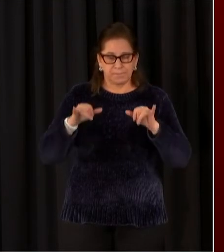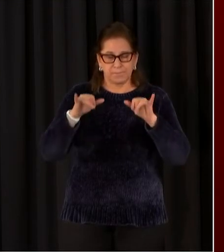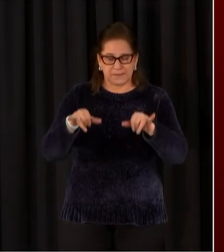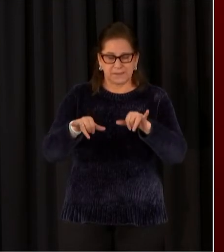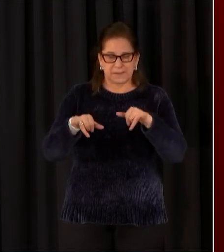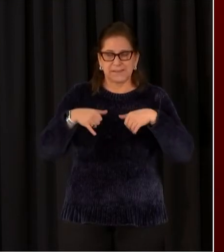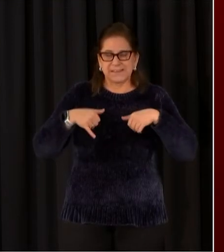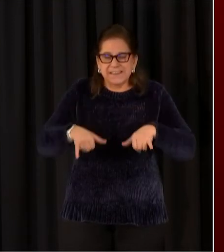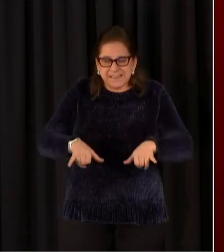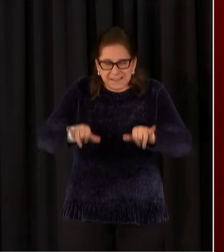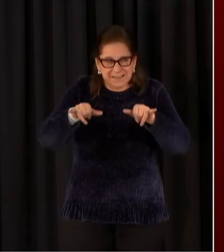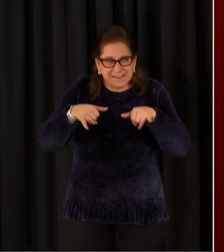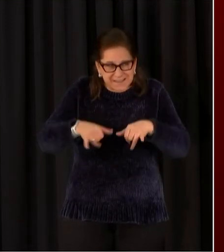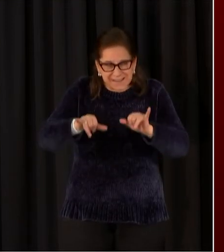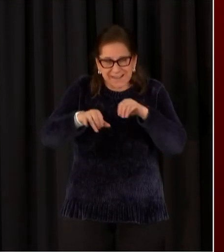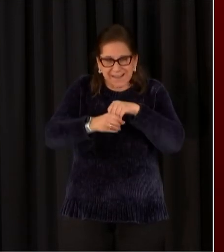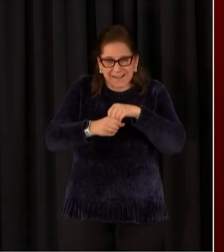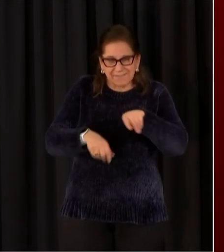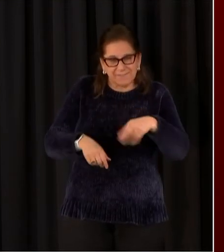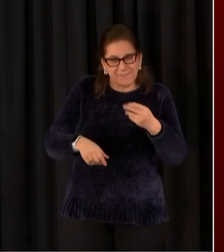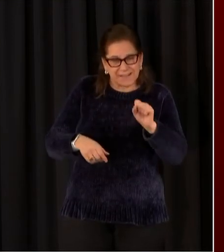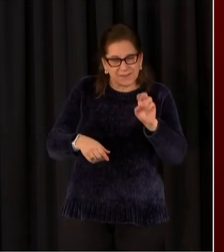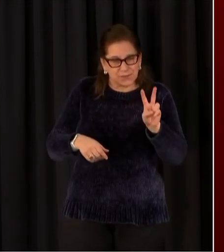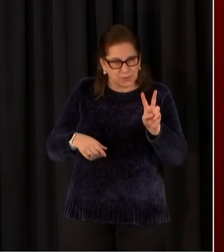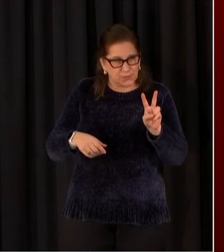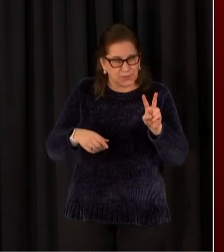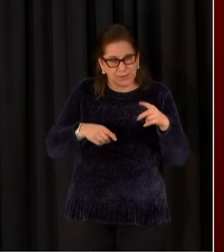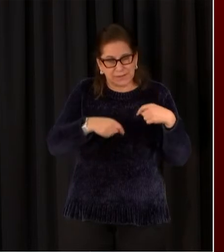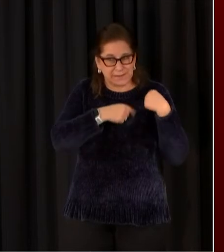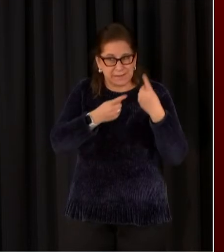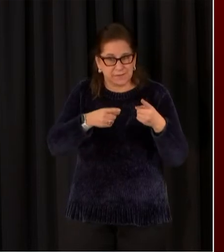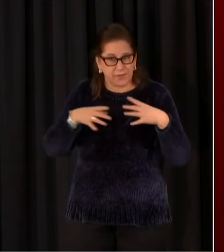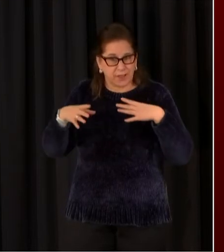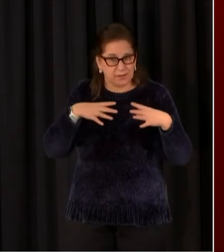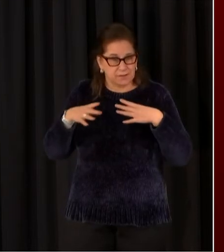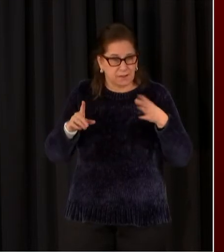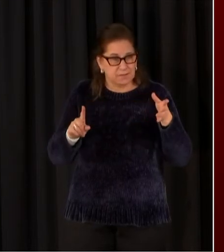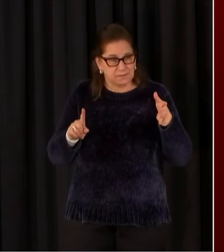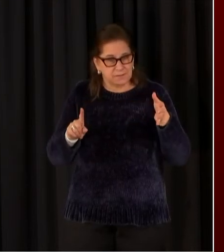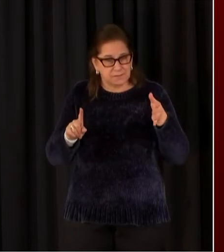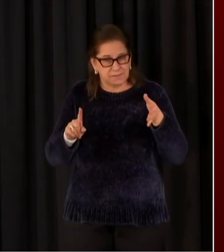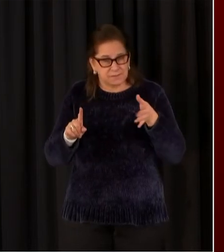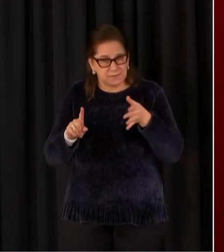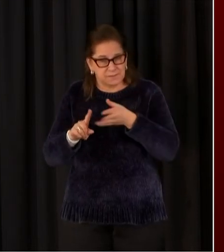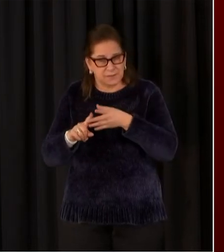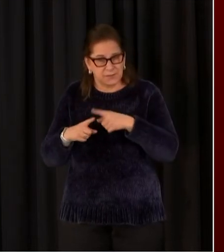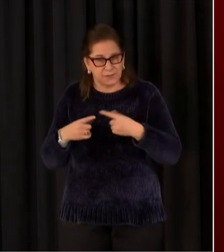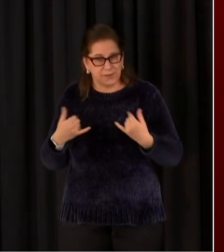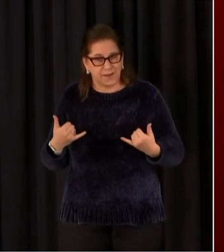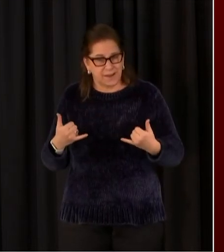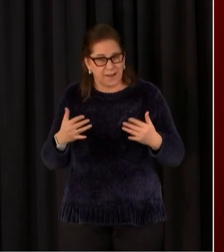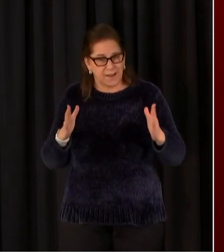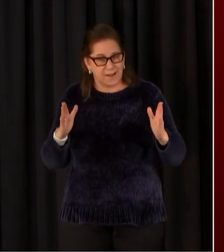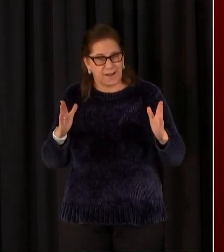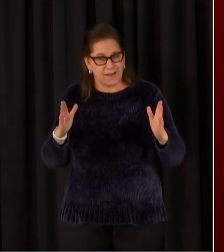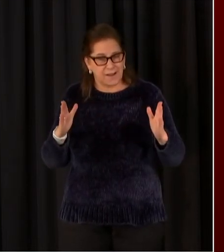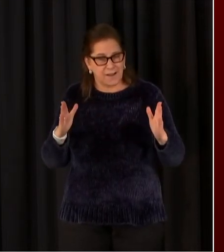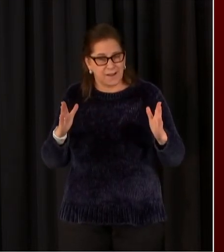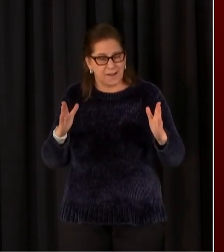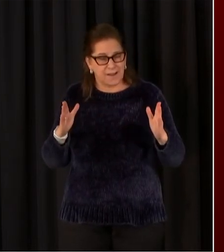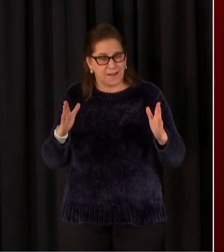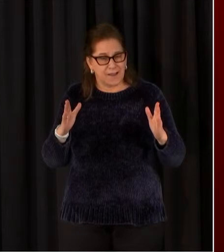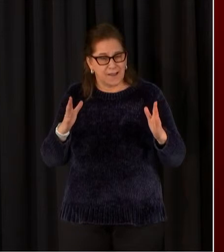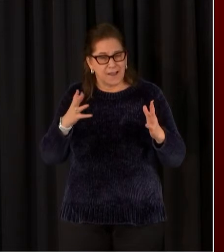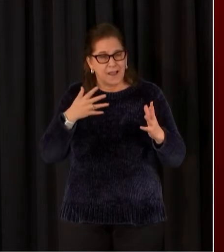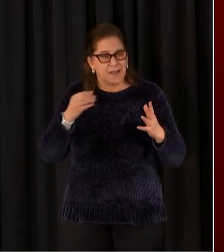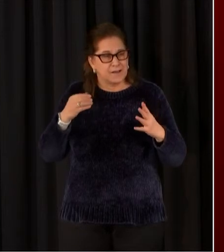2. We were taking advantage over the holiday to where we know that could be more